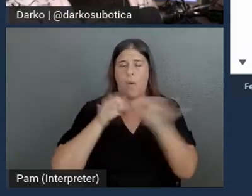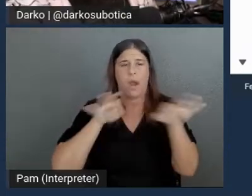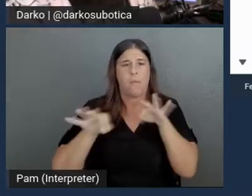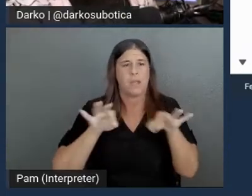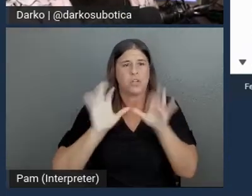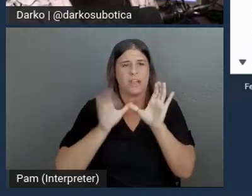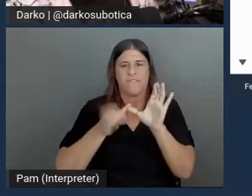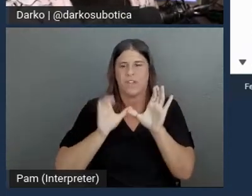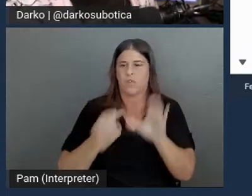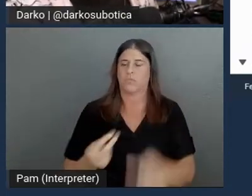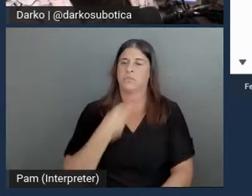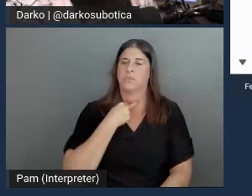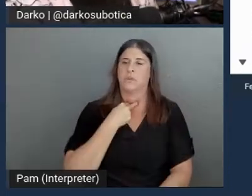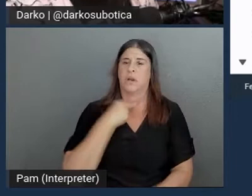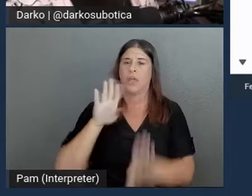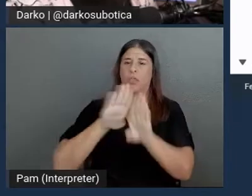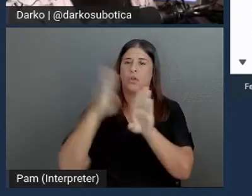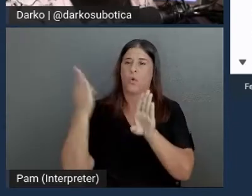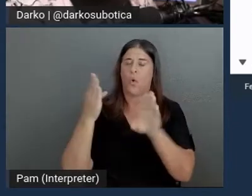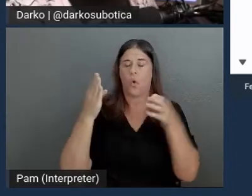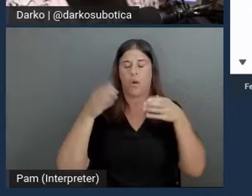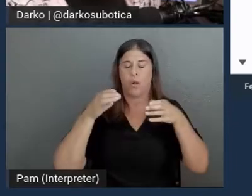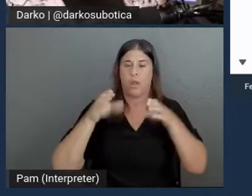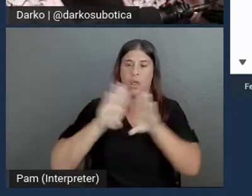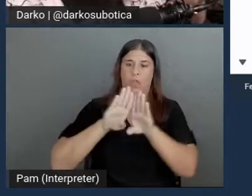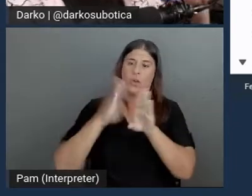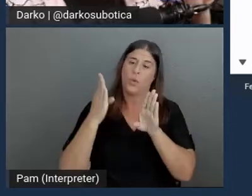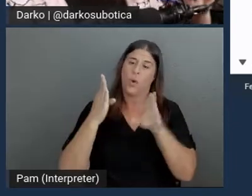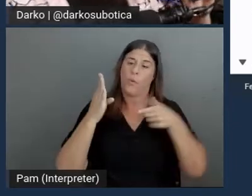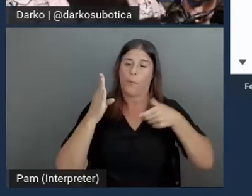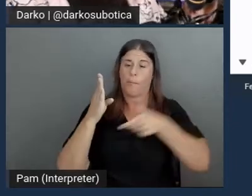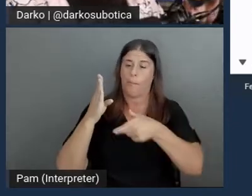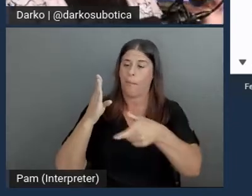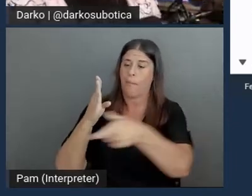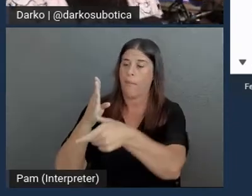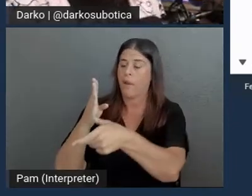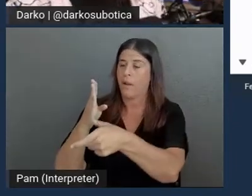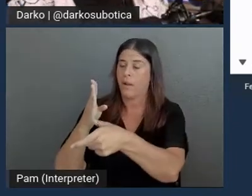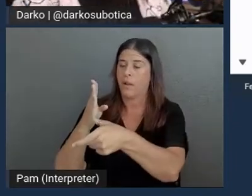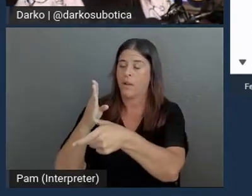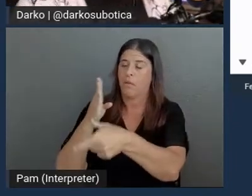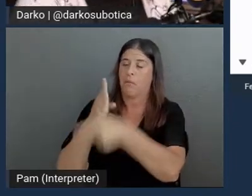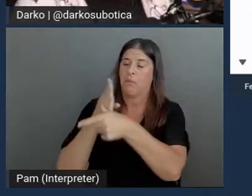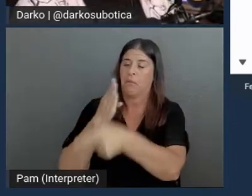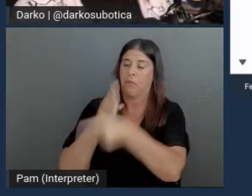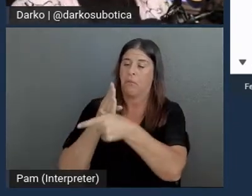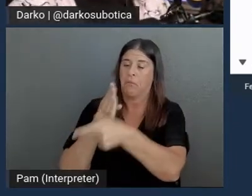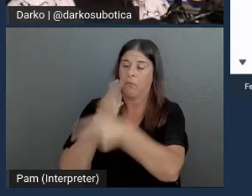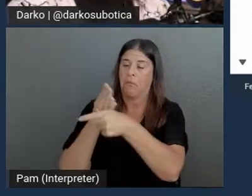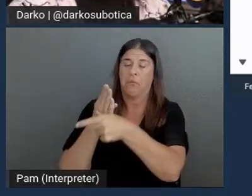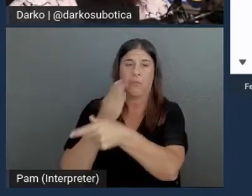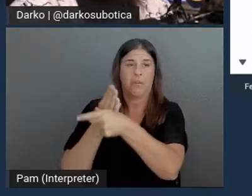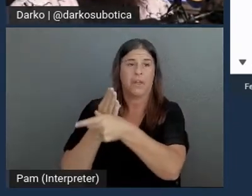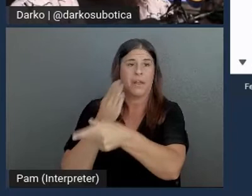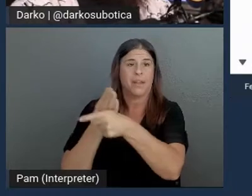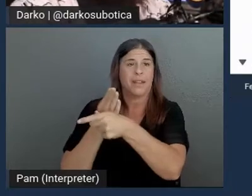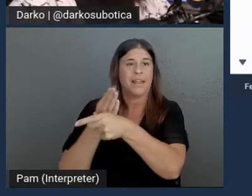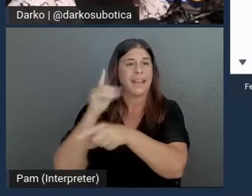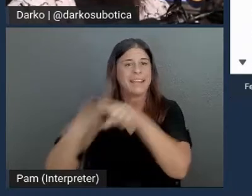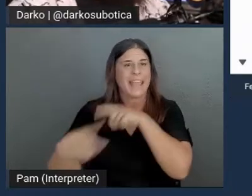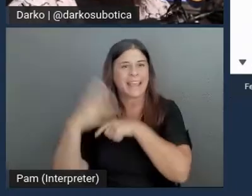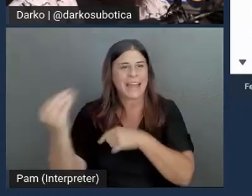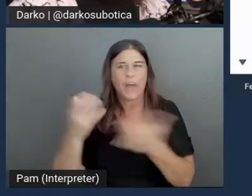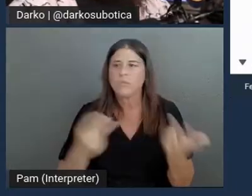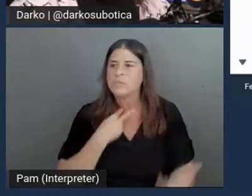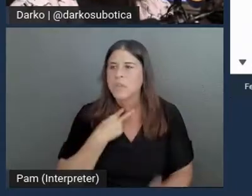stuck in a room. The room was partially open, so it kind of went inside. It accidentally pushed the door so that it closed itself, and now it's trapped, and